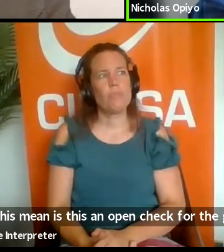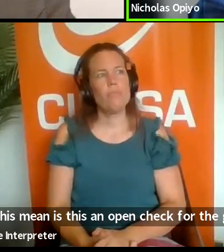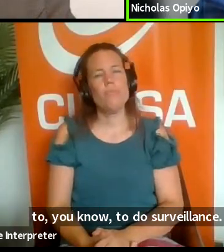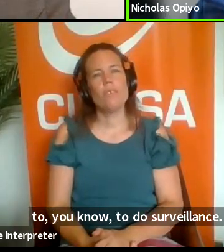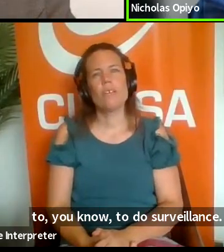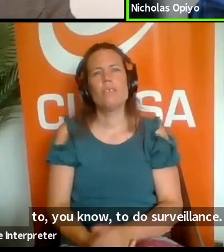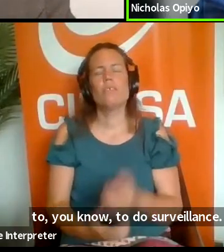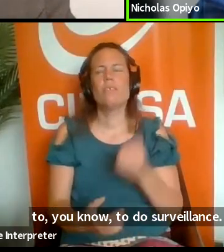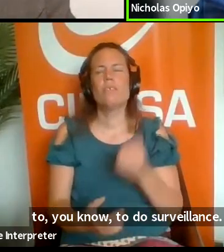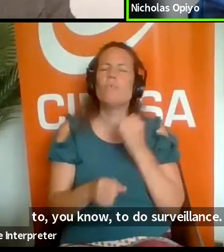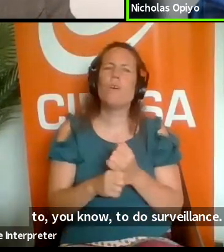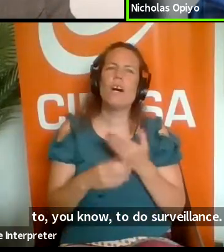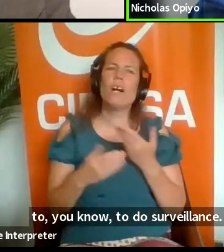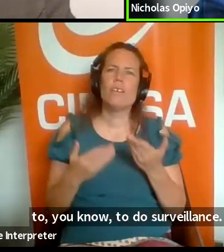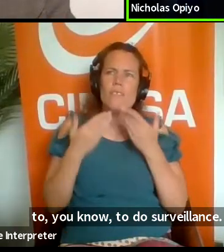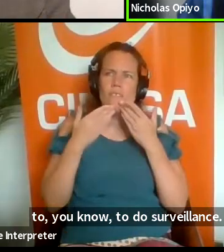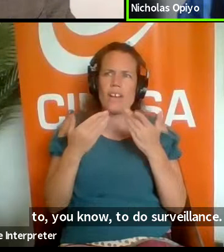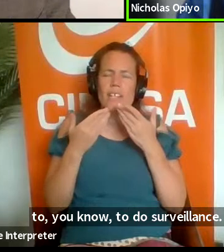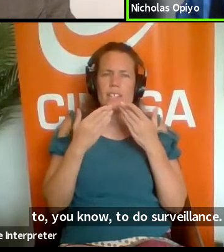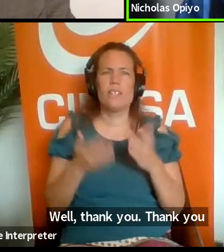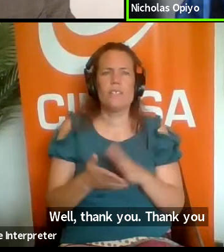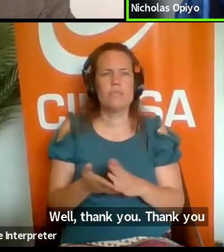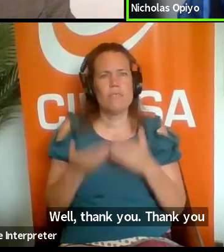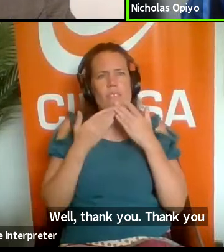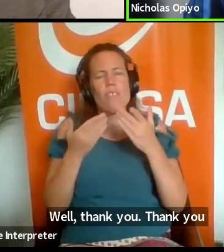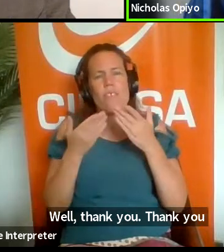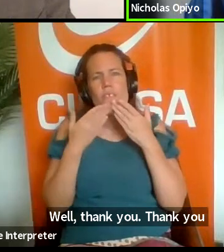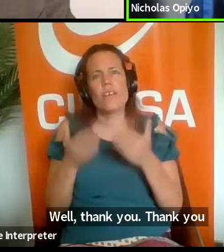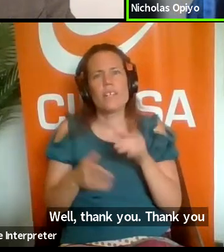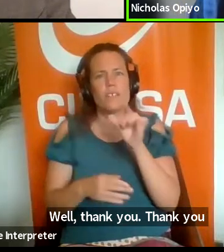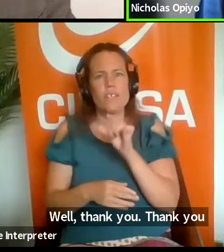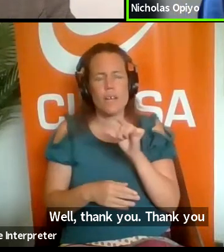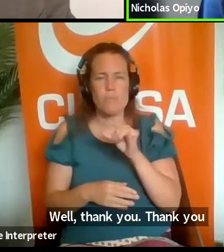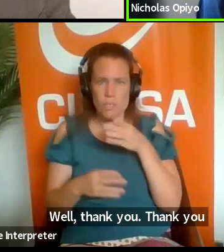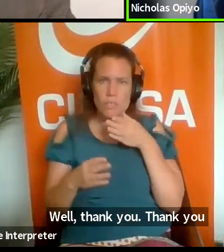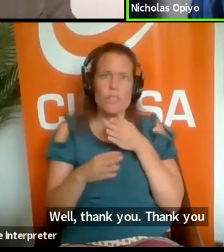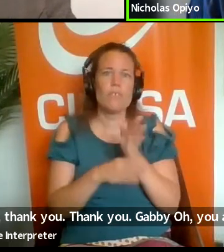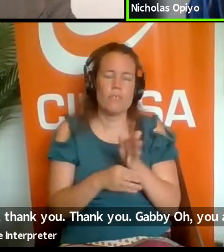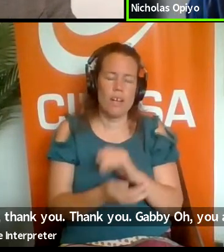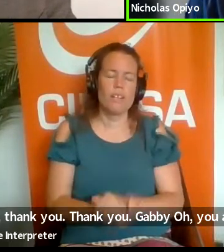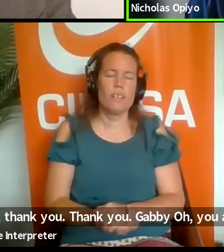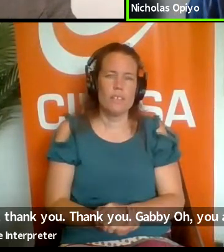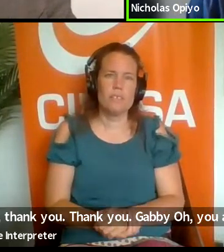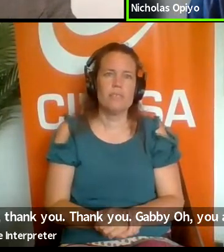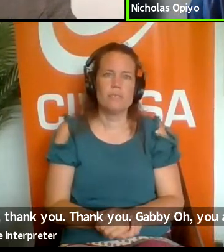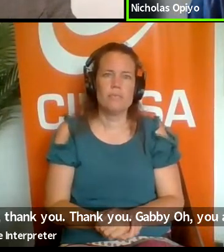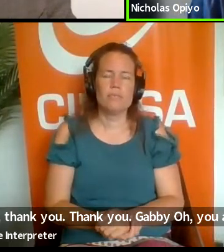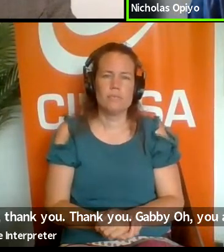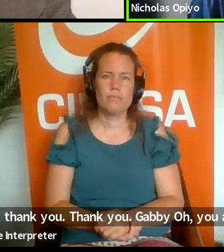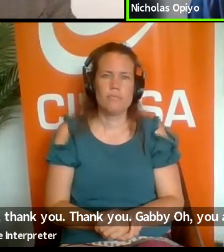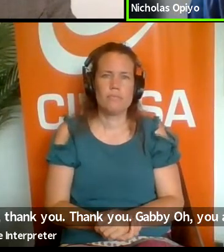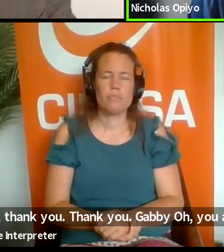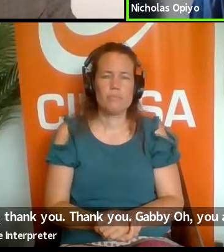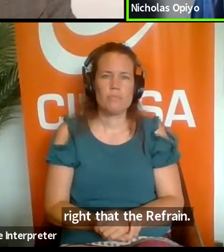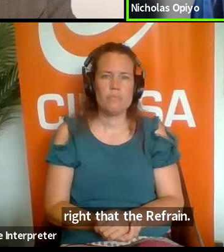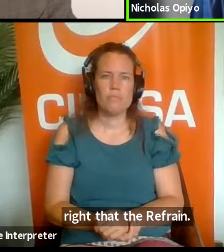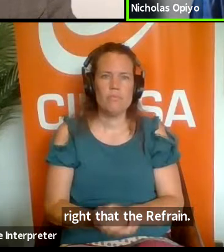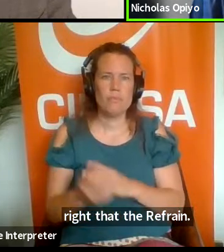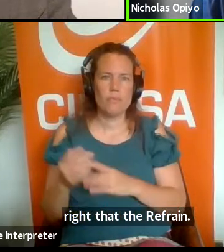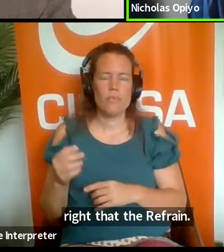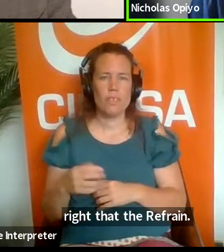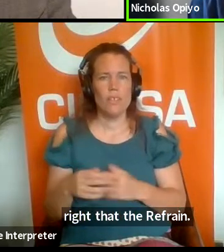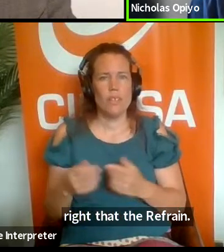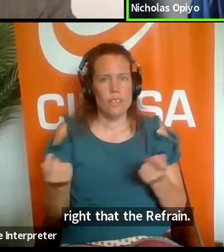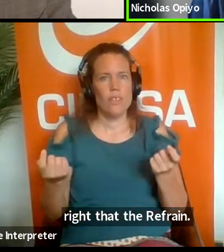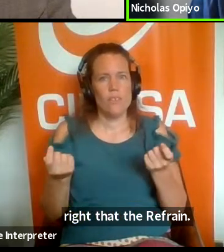Well, thank you. Thank you, Gabriel. You are indeed right that the refrain that many